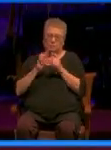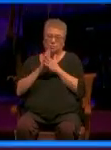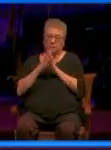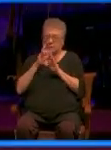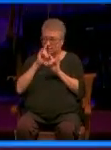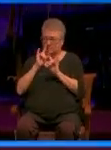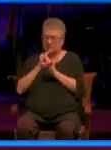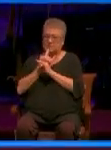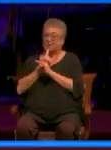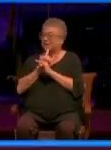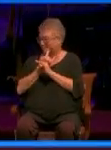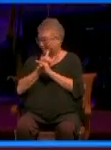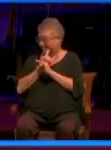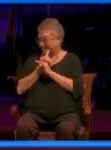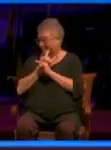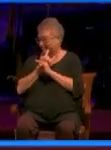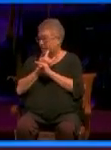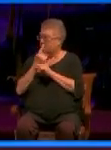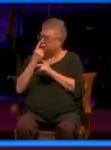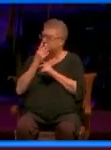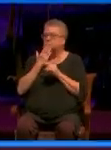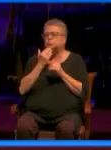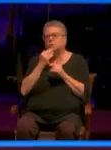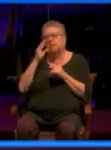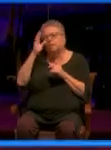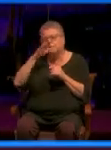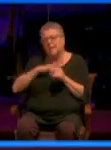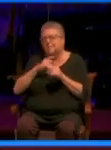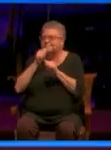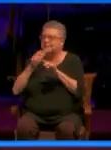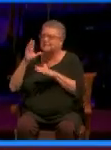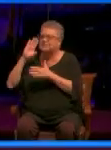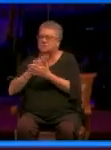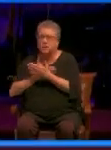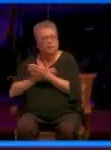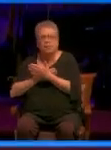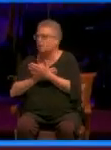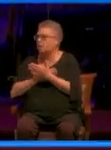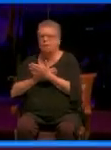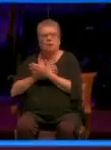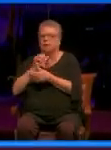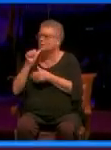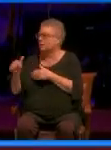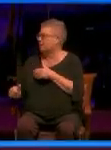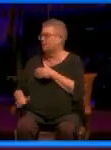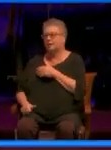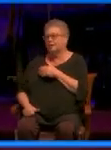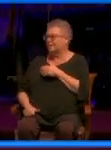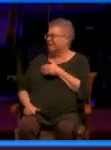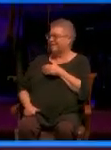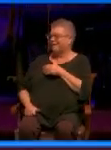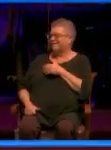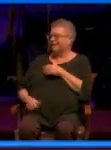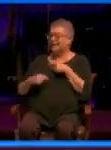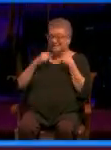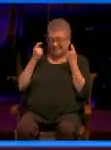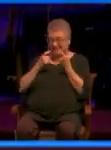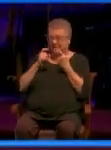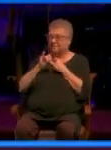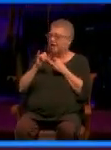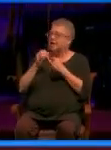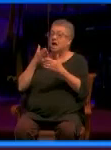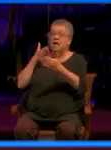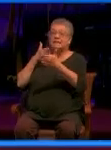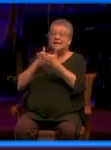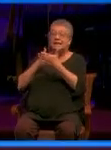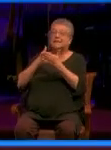deceptive. See, it looks like a sweet old man that wants to bless his son, but that's not what it is at all. That's the sin of Isaac going against the